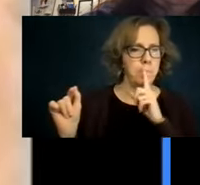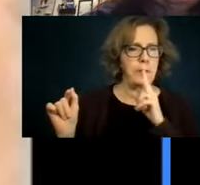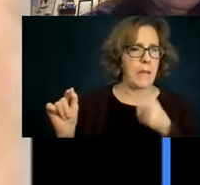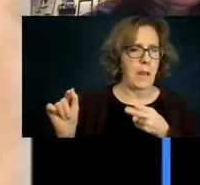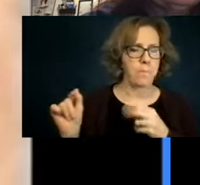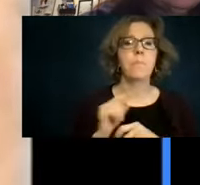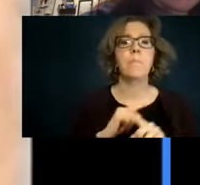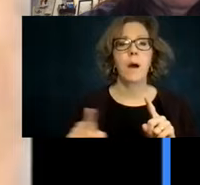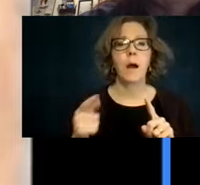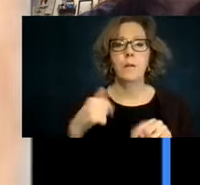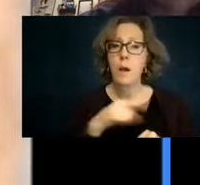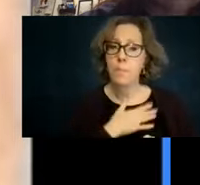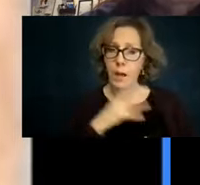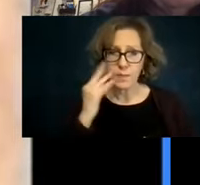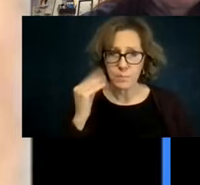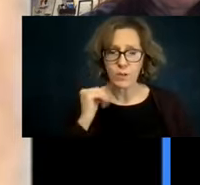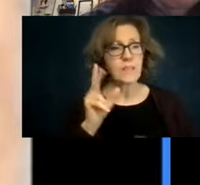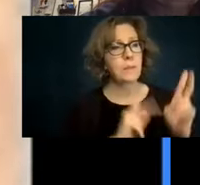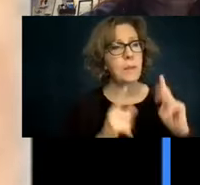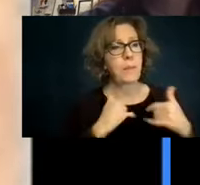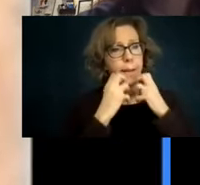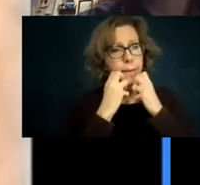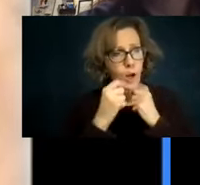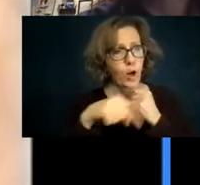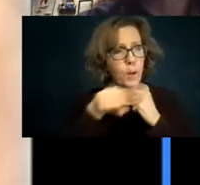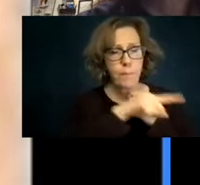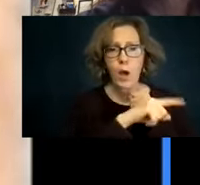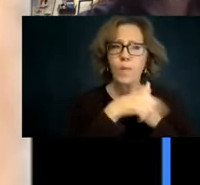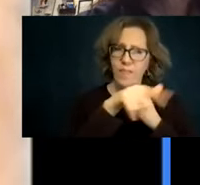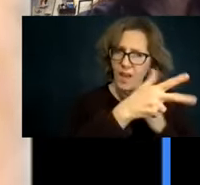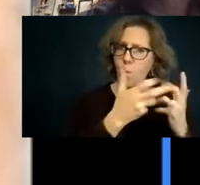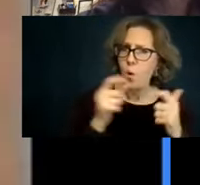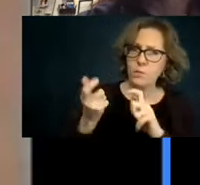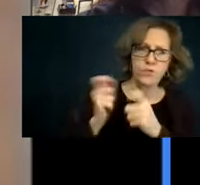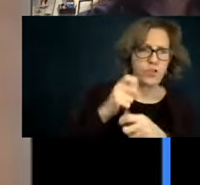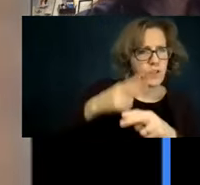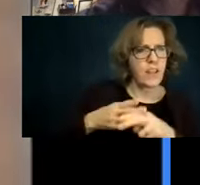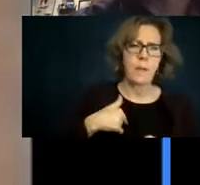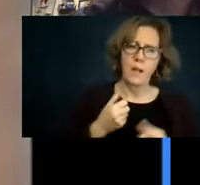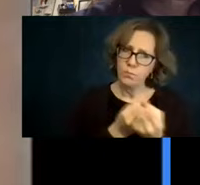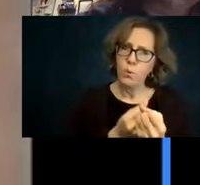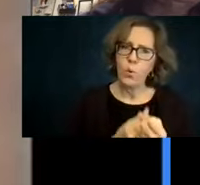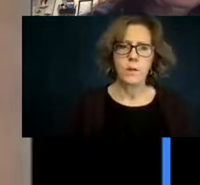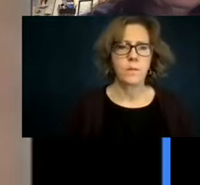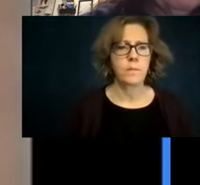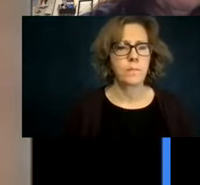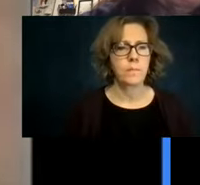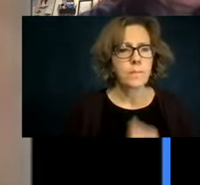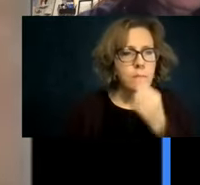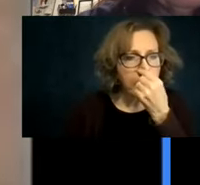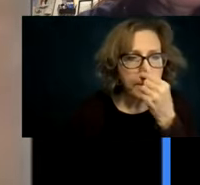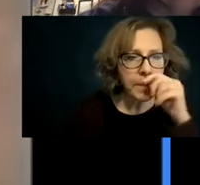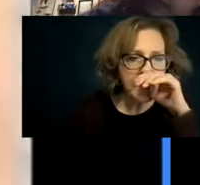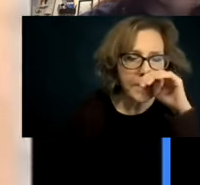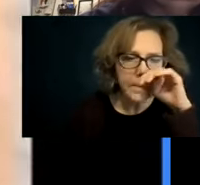the people I love and I care about and respect want this name change, and I am in support of that. I don't want people to make them fly me like I used my own